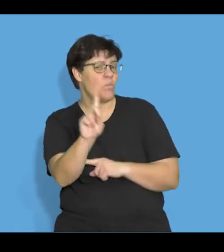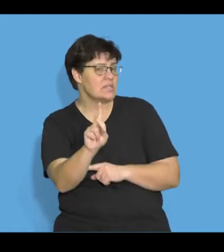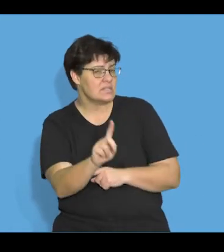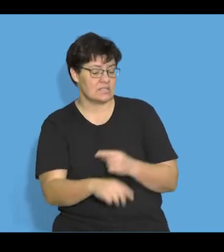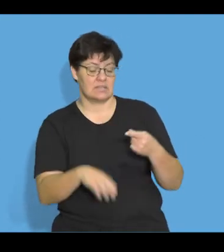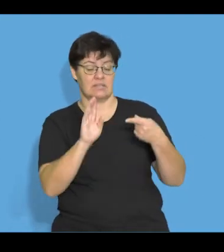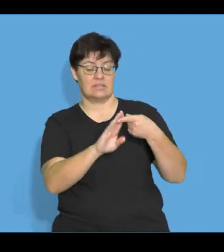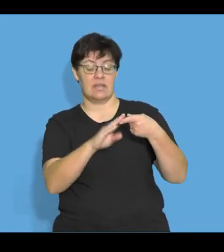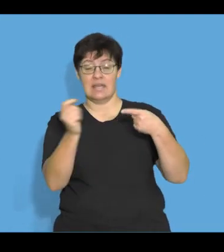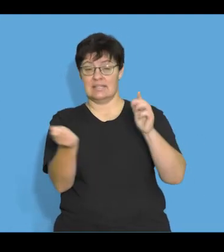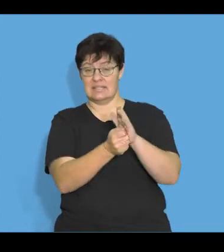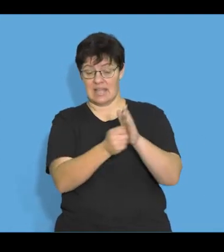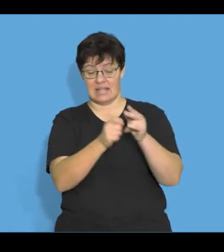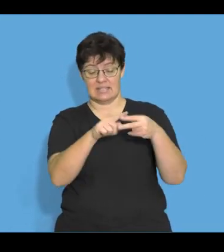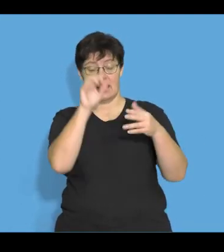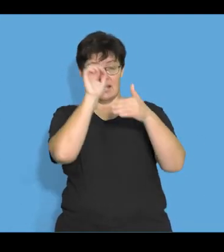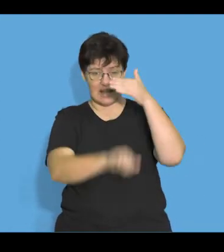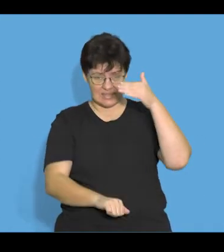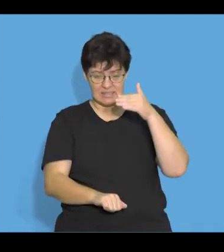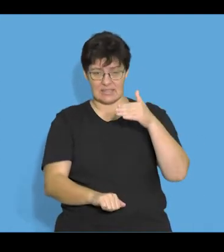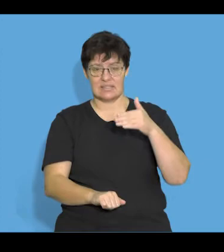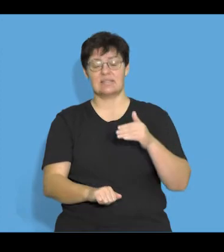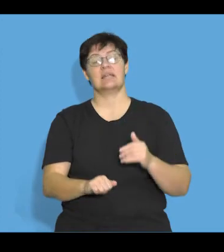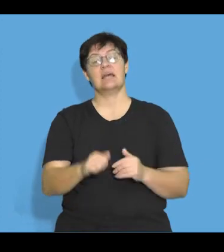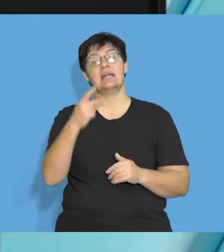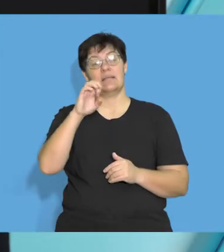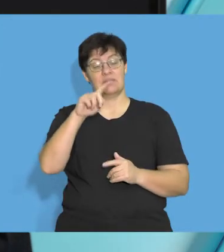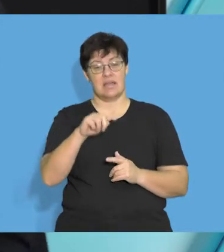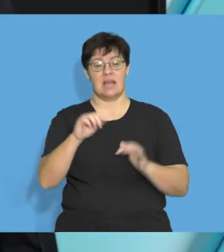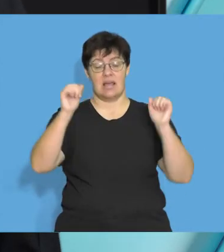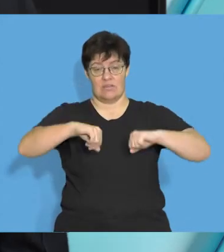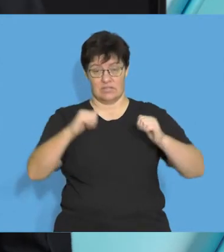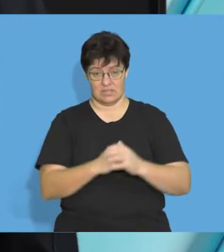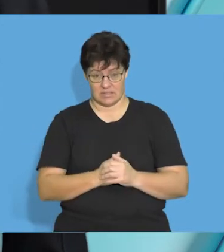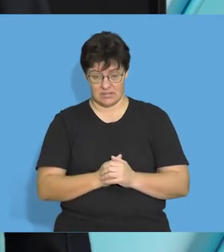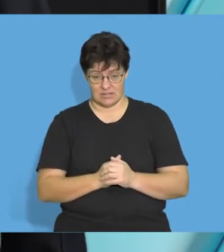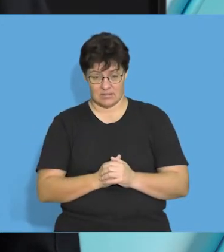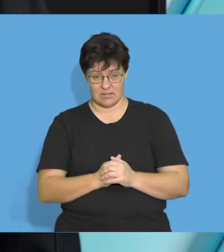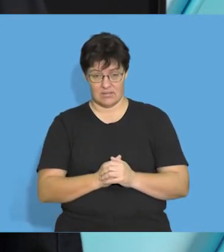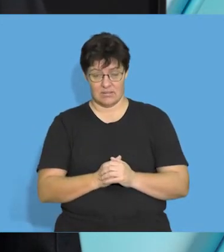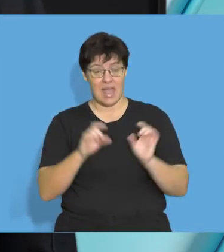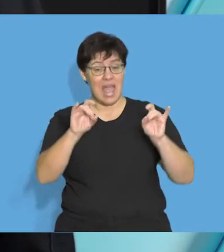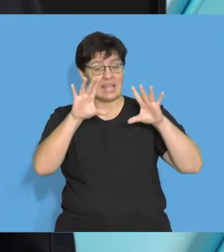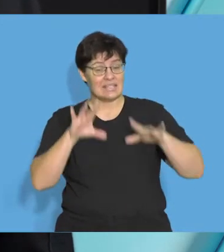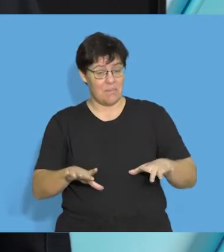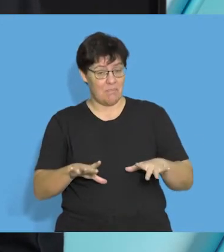is sales less debtors allowances. Another examination tip for you.